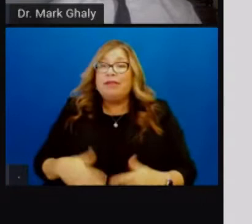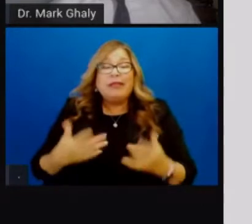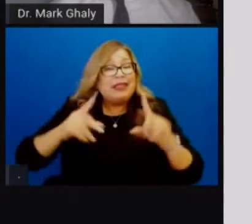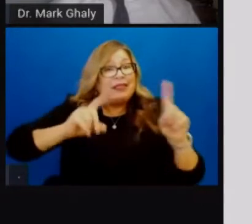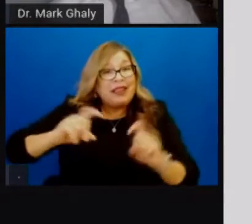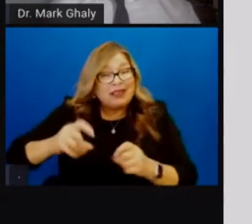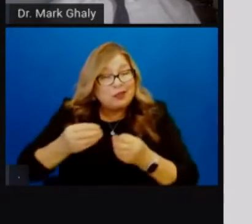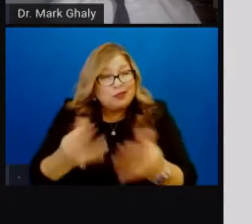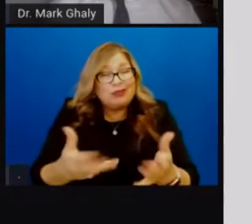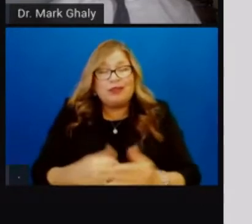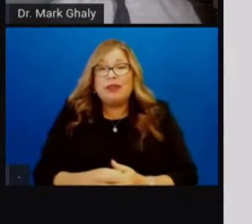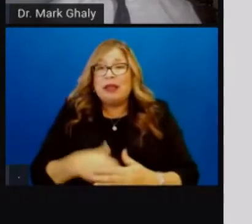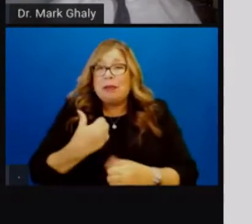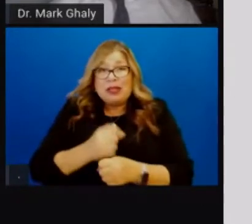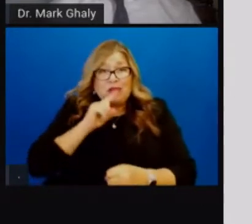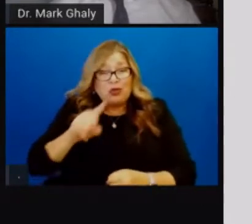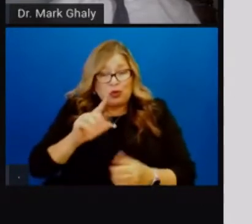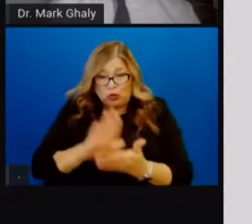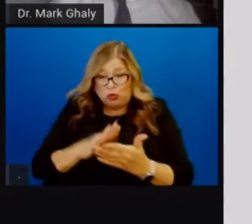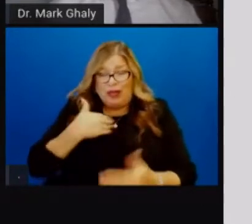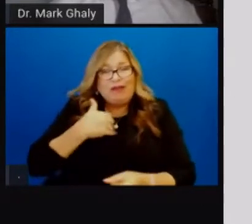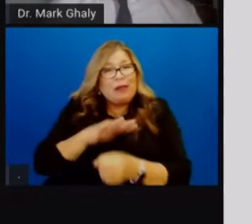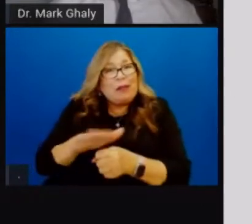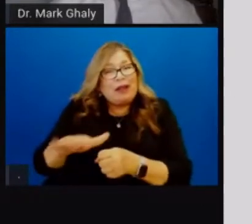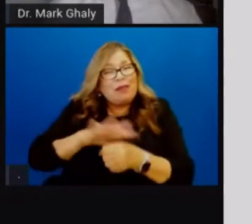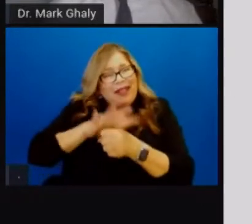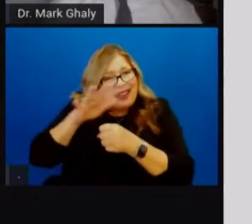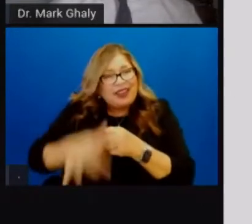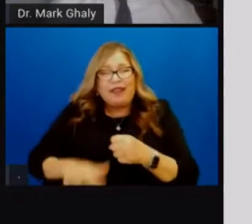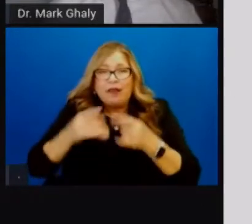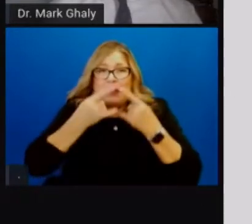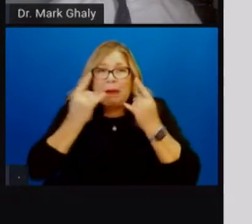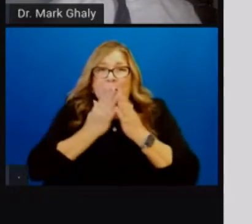masks to make sure that individuals who continue